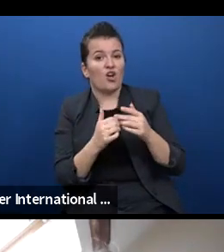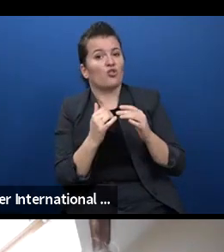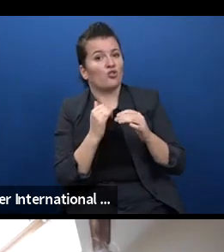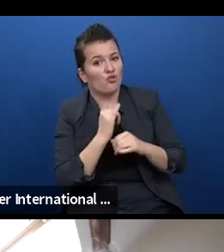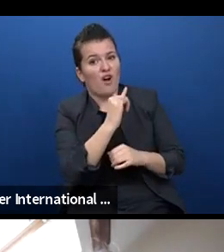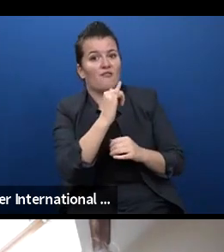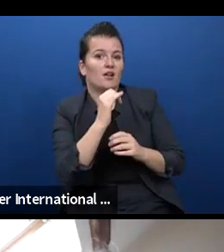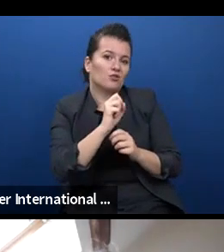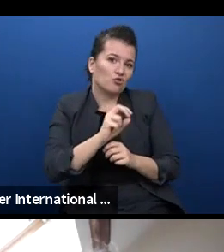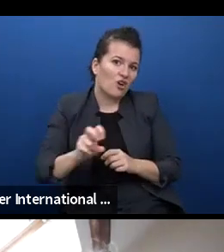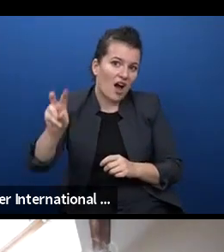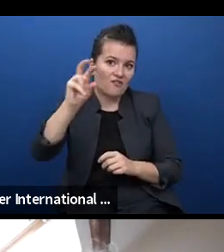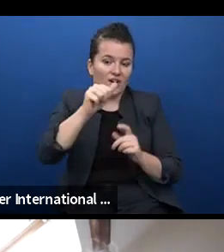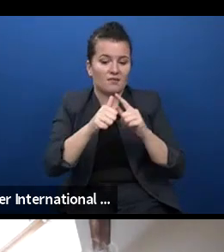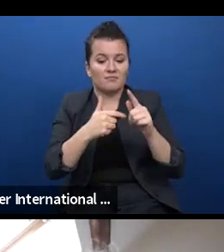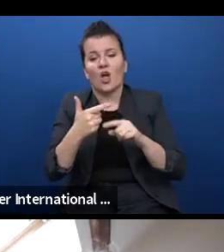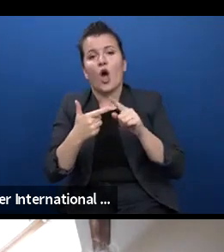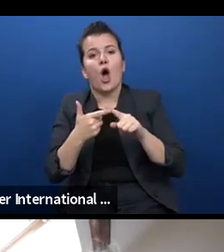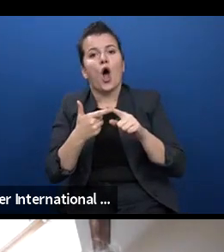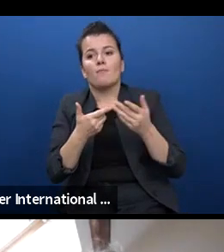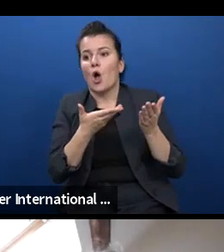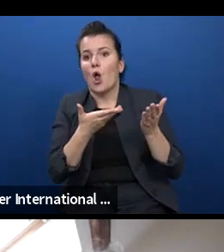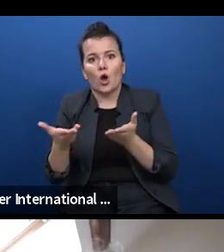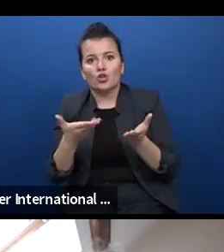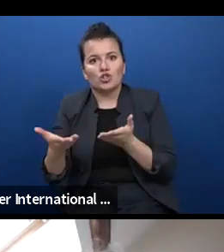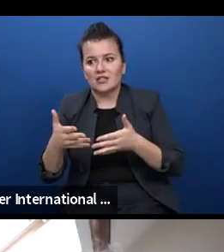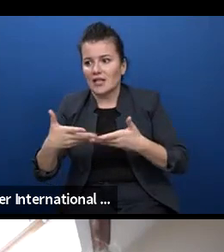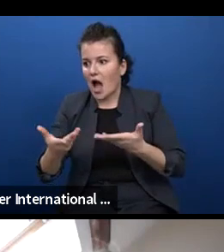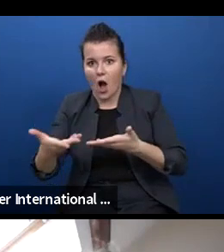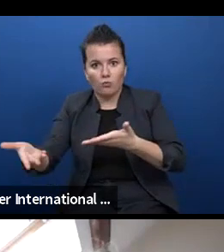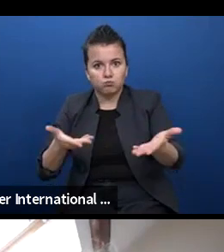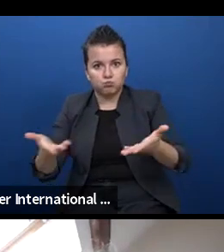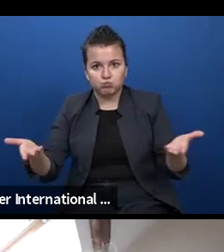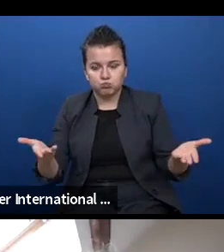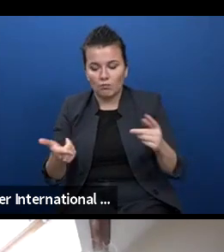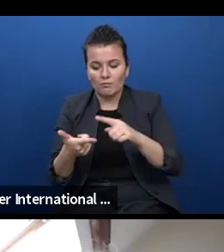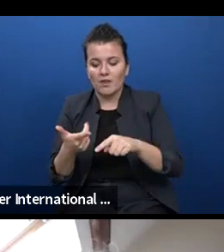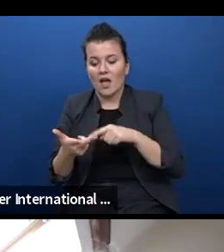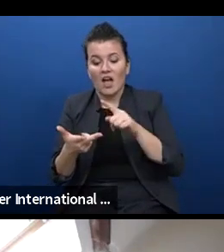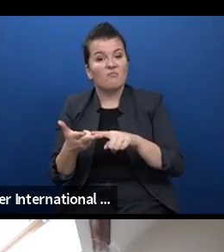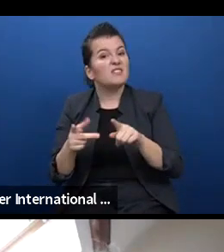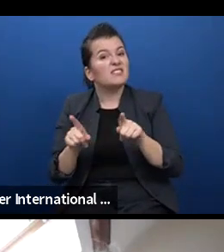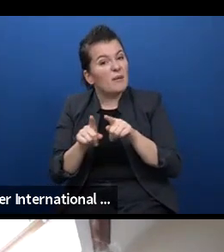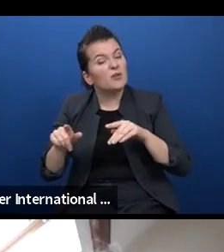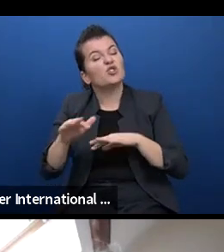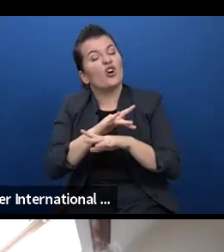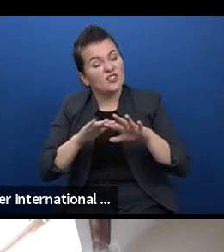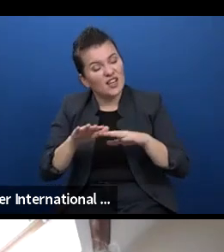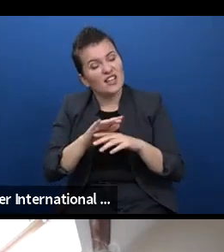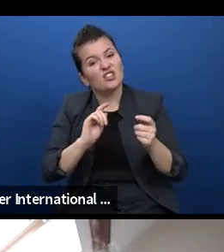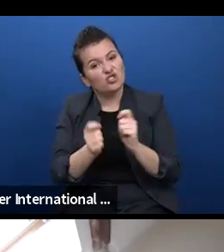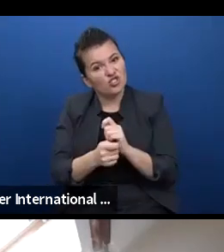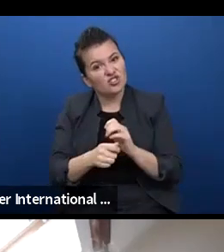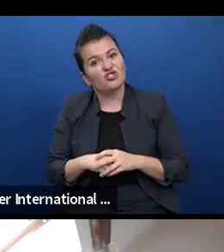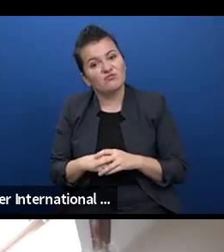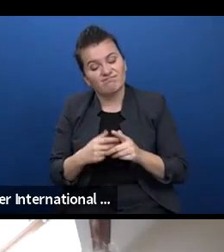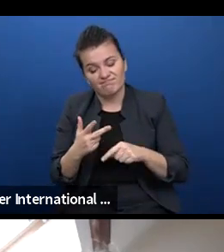logistics. We need to change as a society and as persons, and we need to reevaluate our values